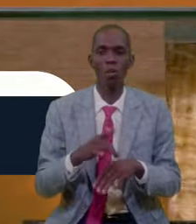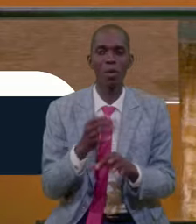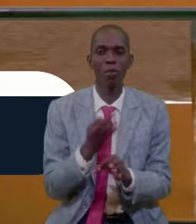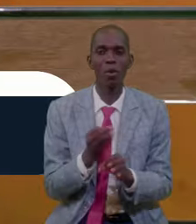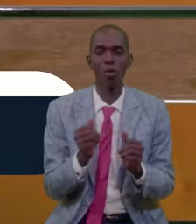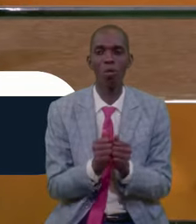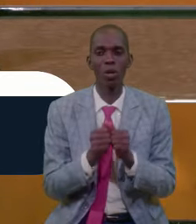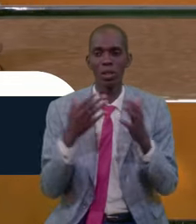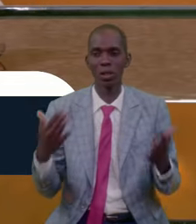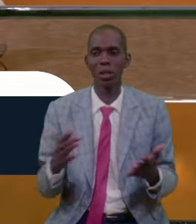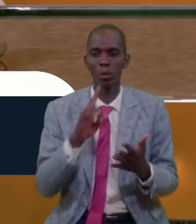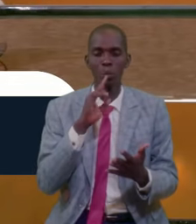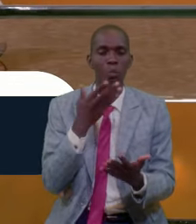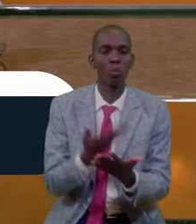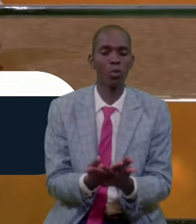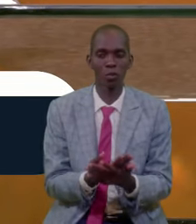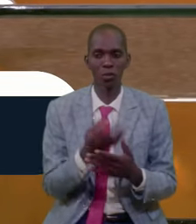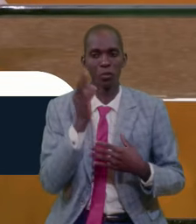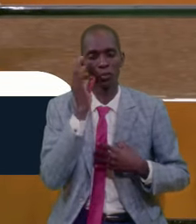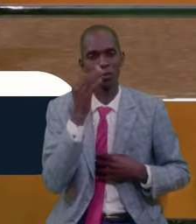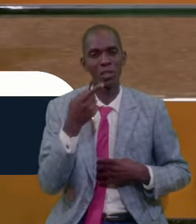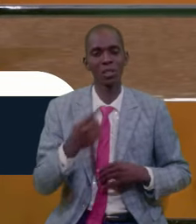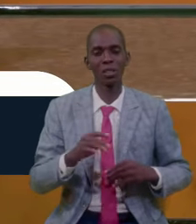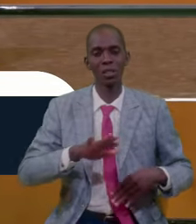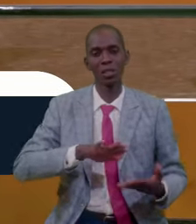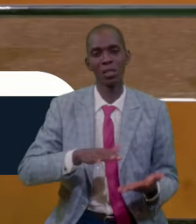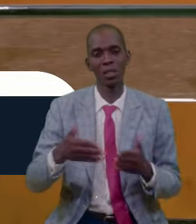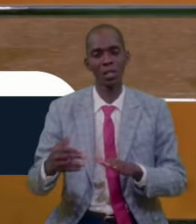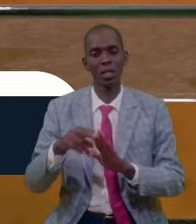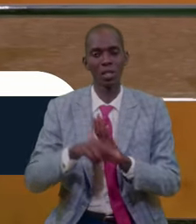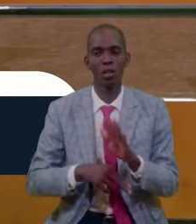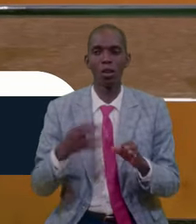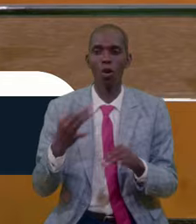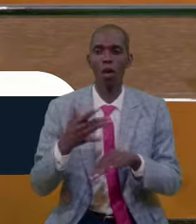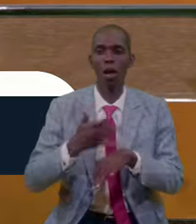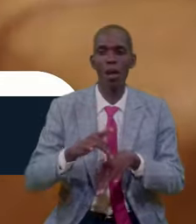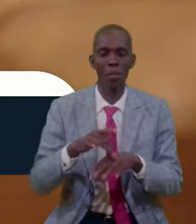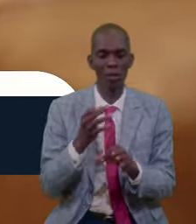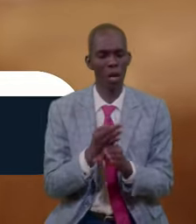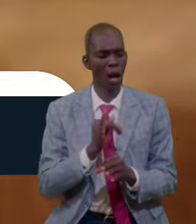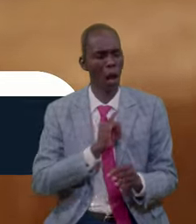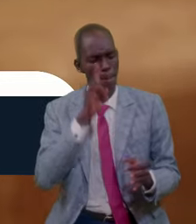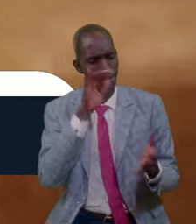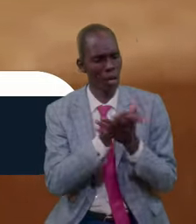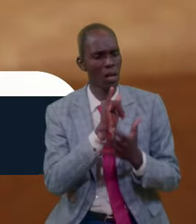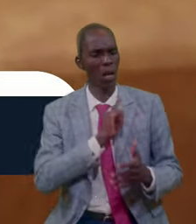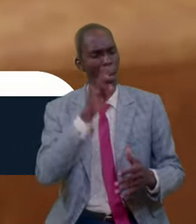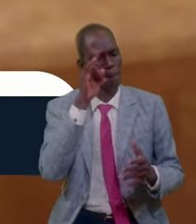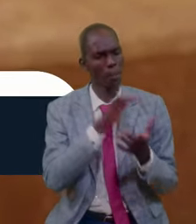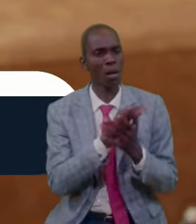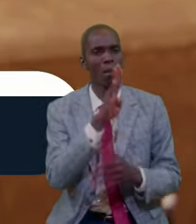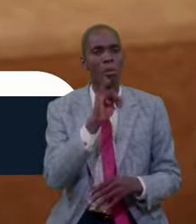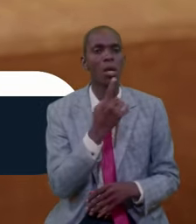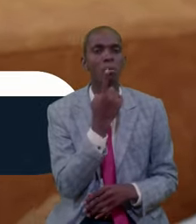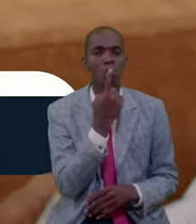without evident fruit. The deadness of empty faith. I believe.